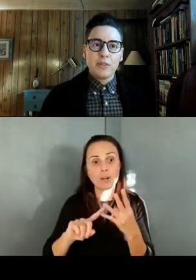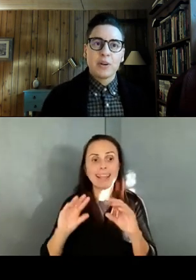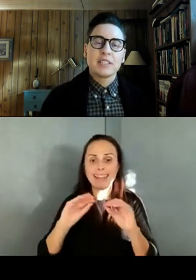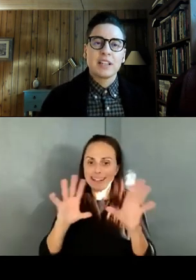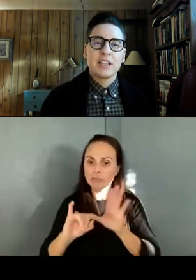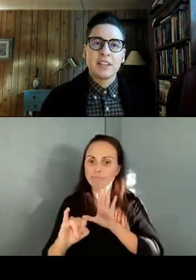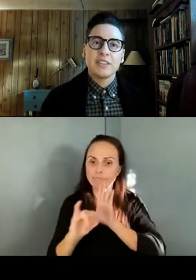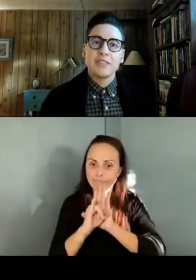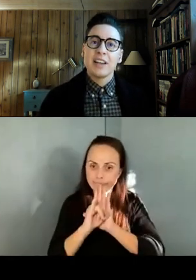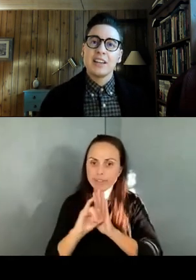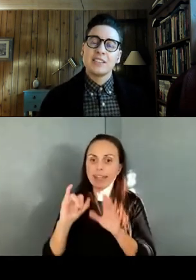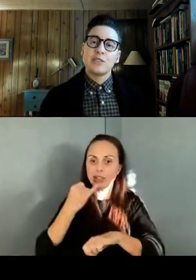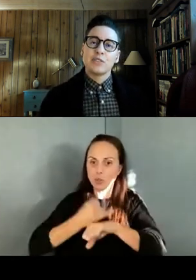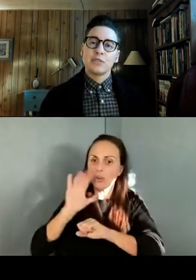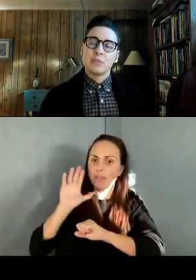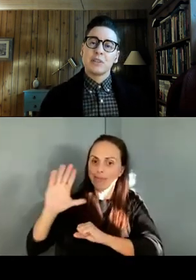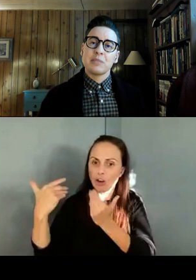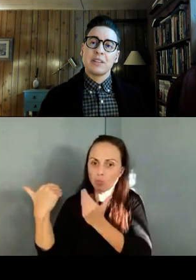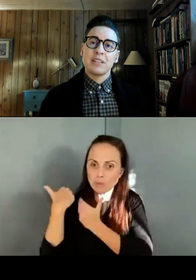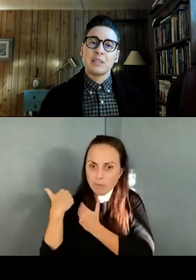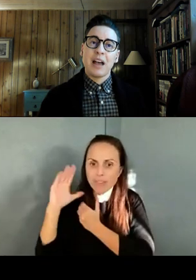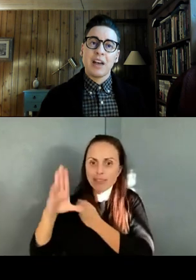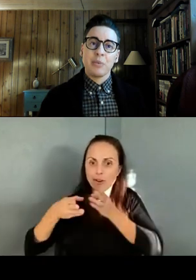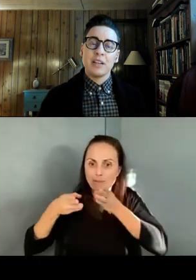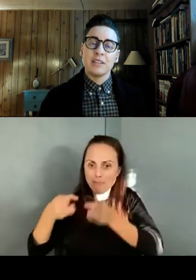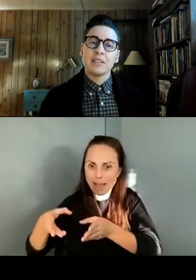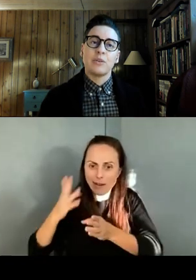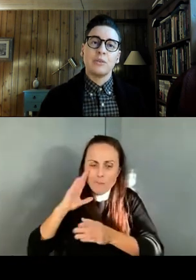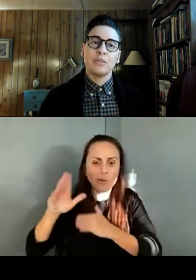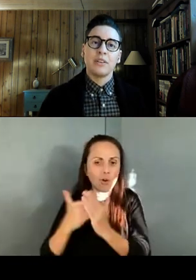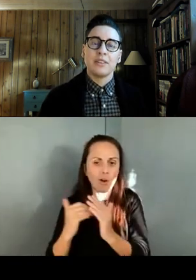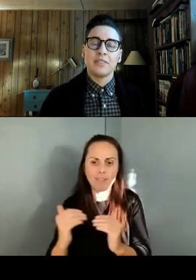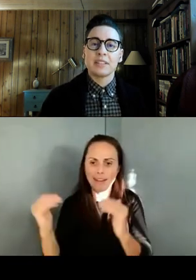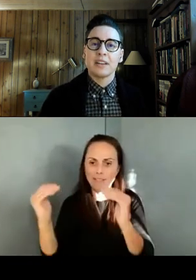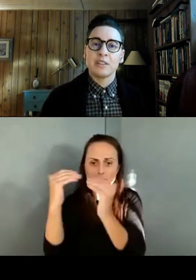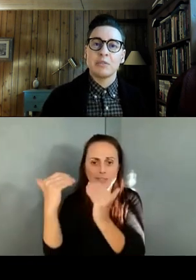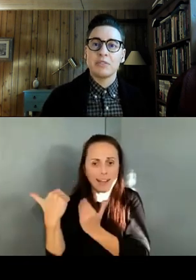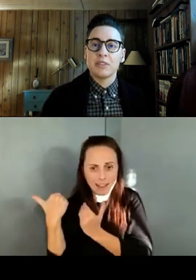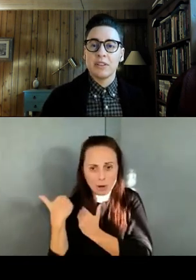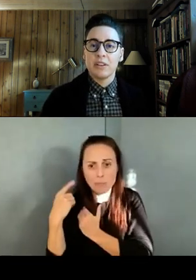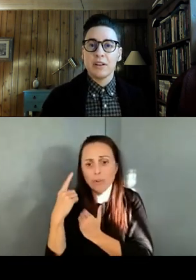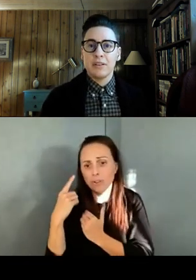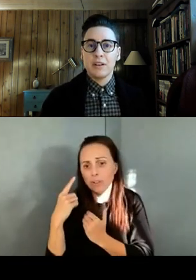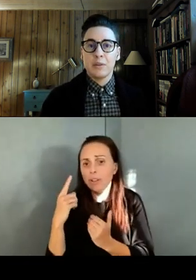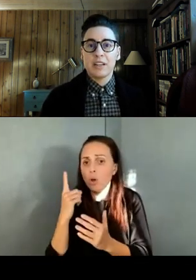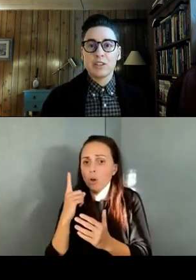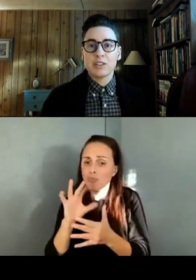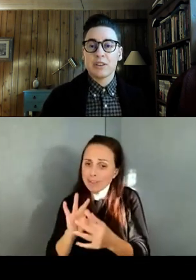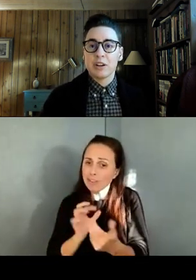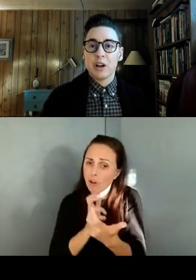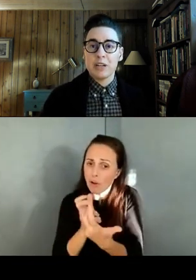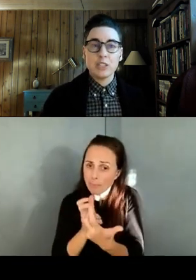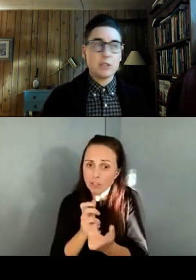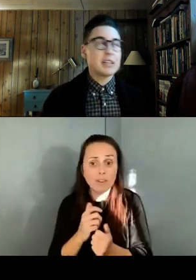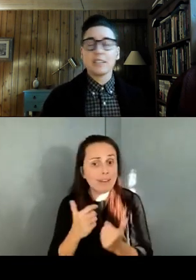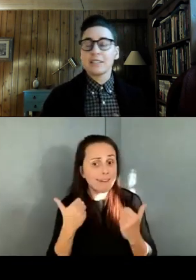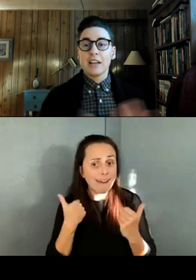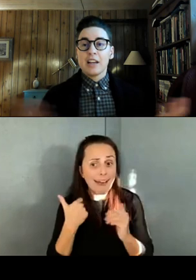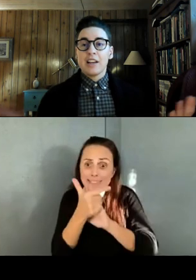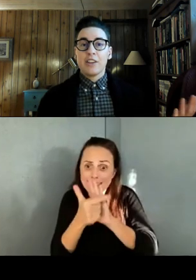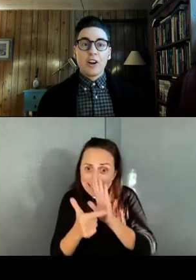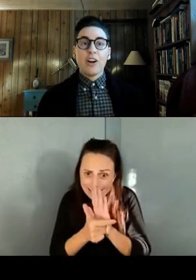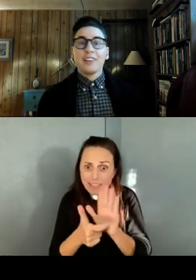Number four is to clearly define institutional responsibilities and pathways and hold all levels accountable for legal obligations around accommodation,